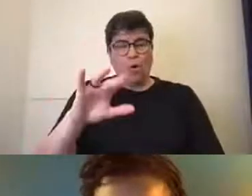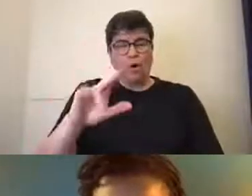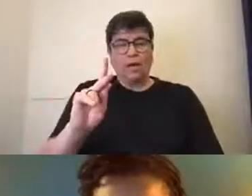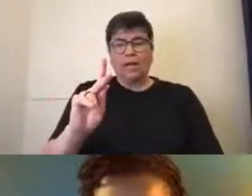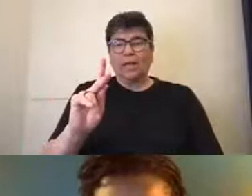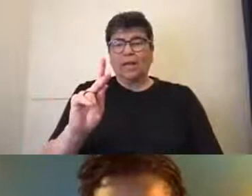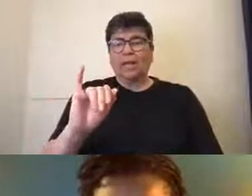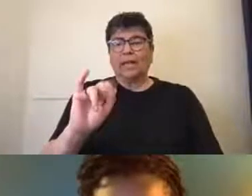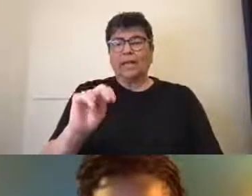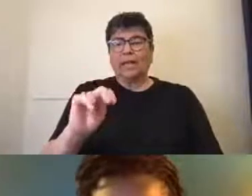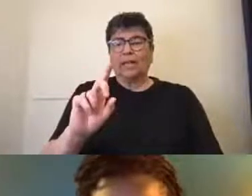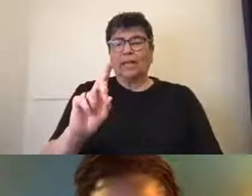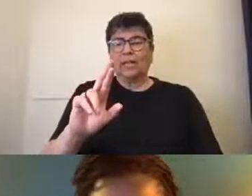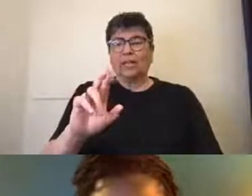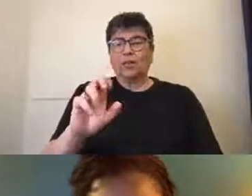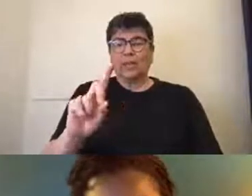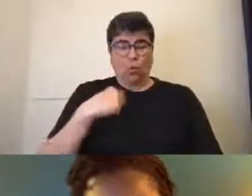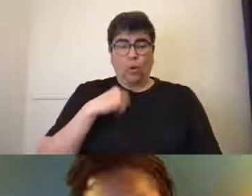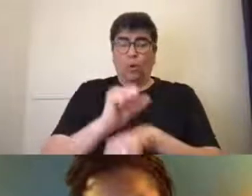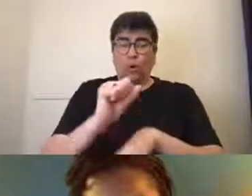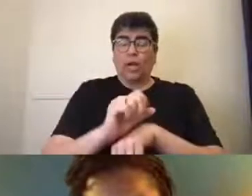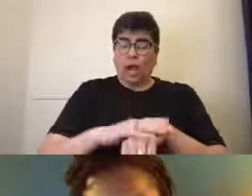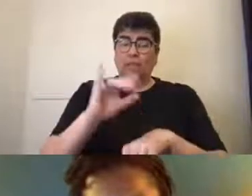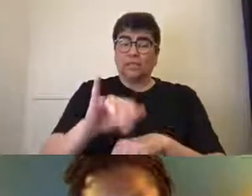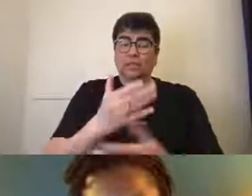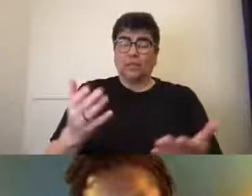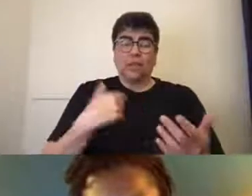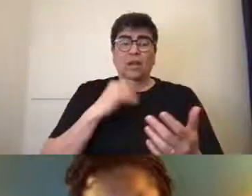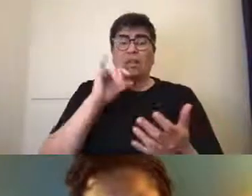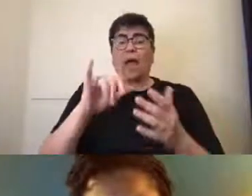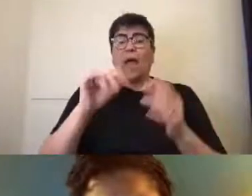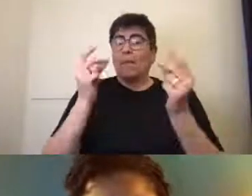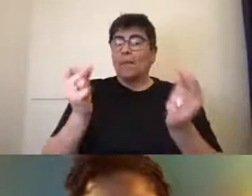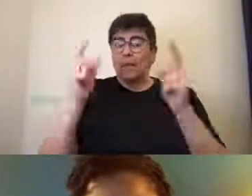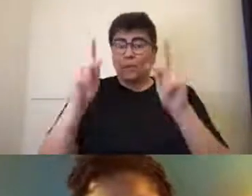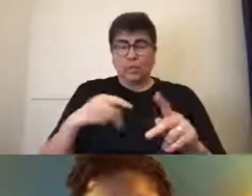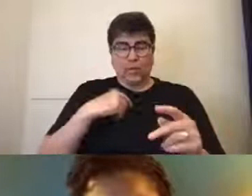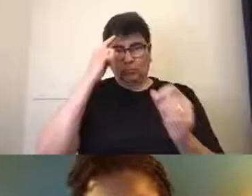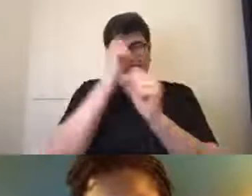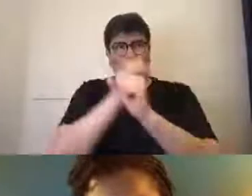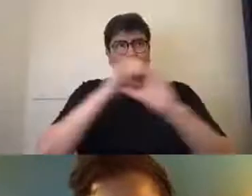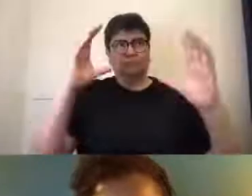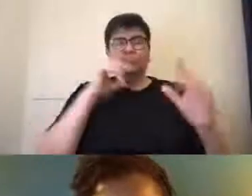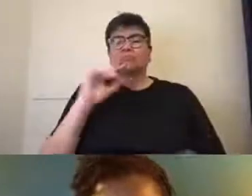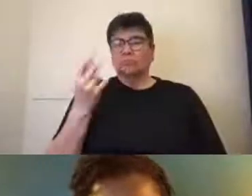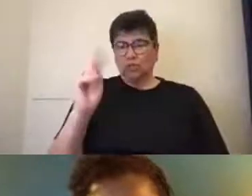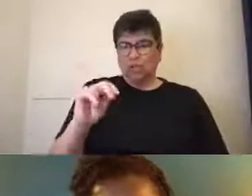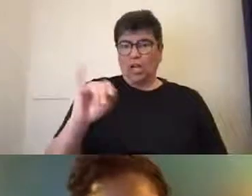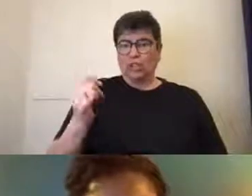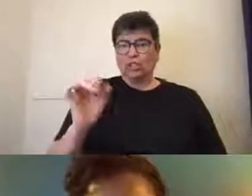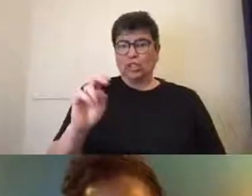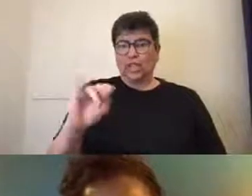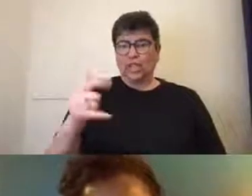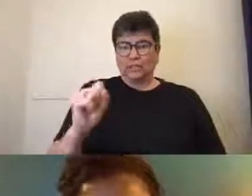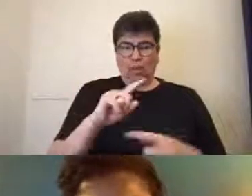Kindred. And we're working on some stuff too. So like the immediate person that came to my mind was John Jennings when you asked